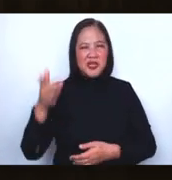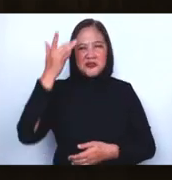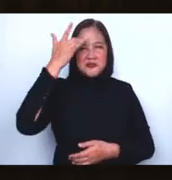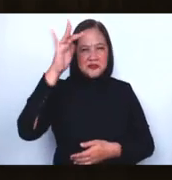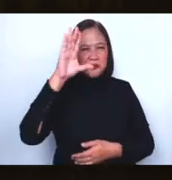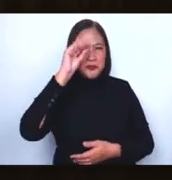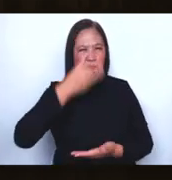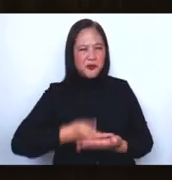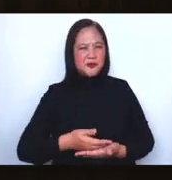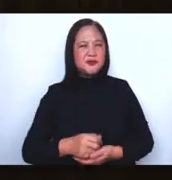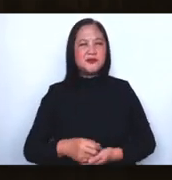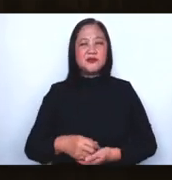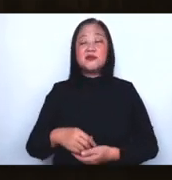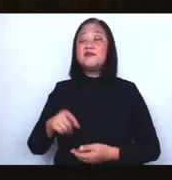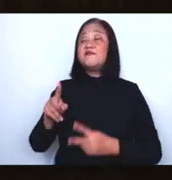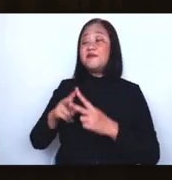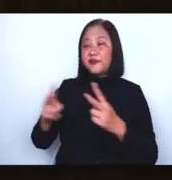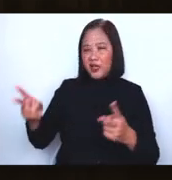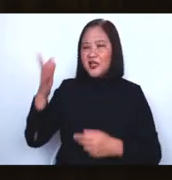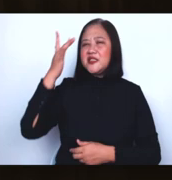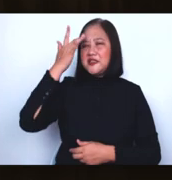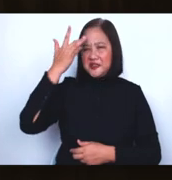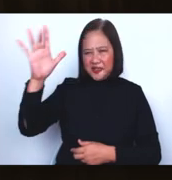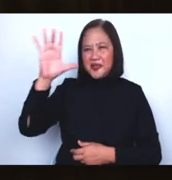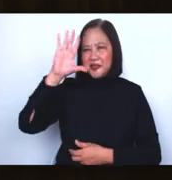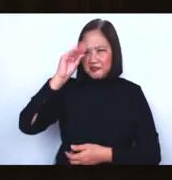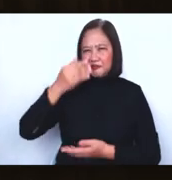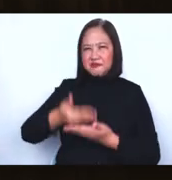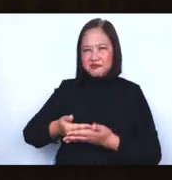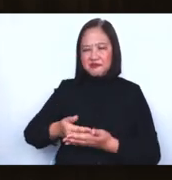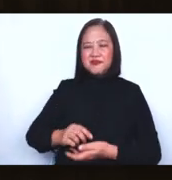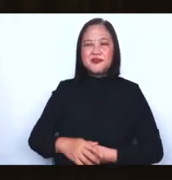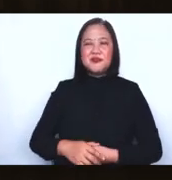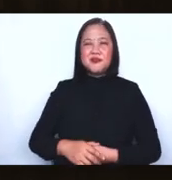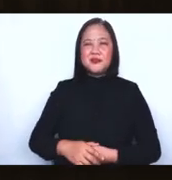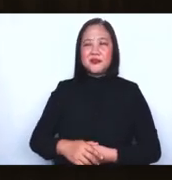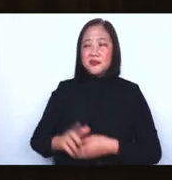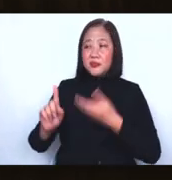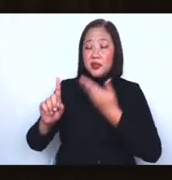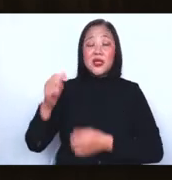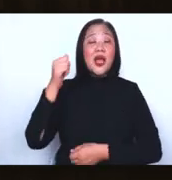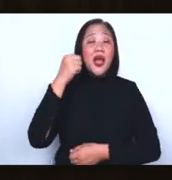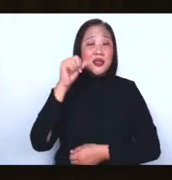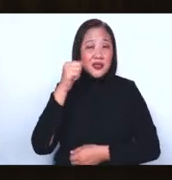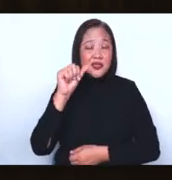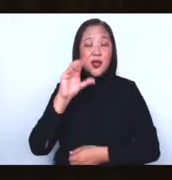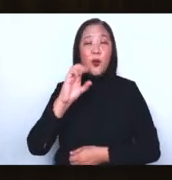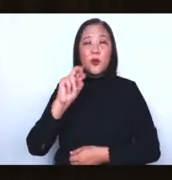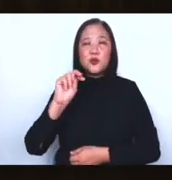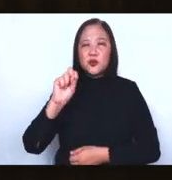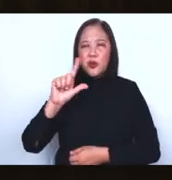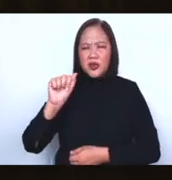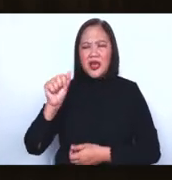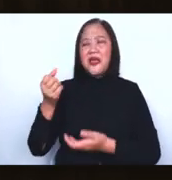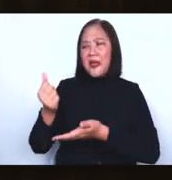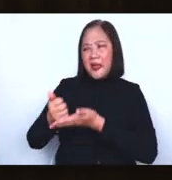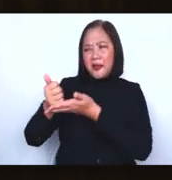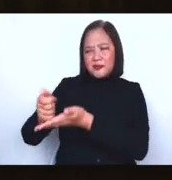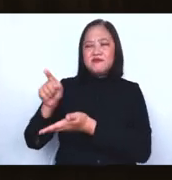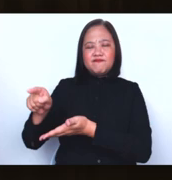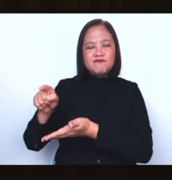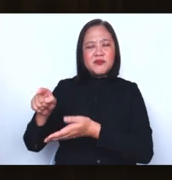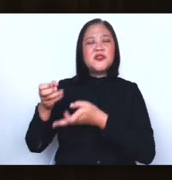He's an intelligent boy, too. Very intelligent. But his tia Consuelo also helped in his